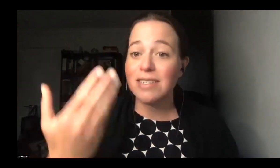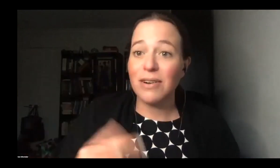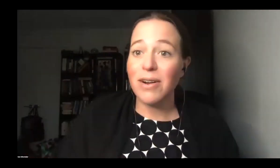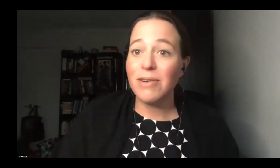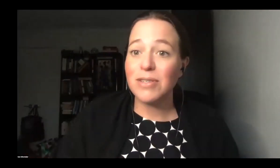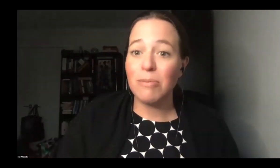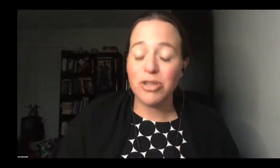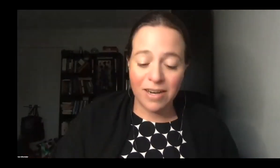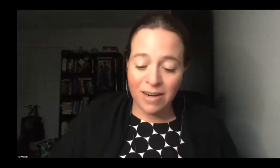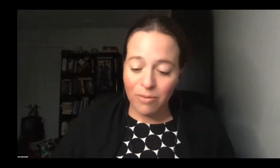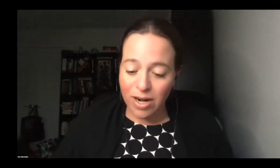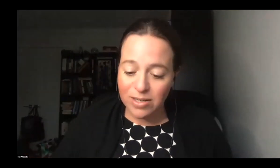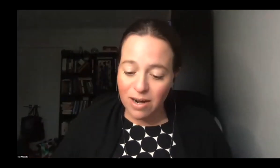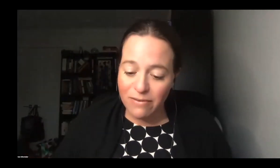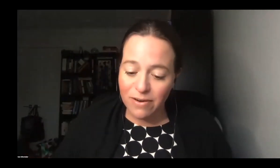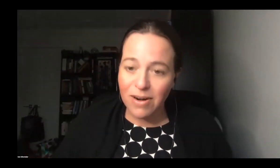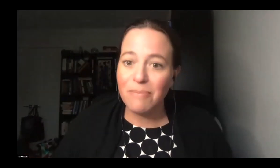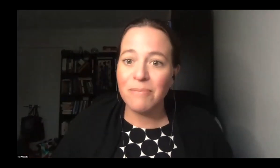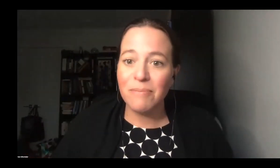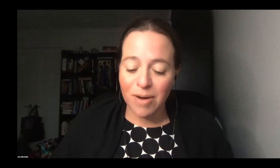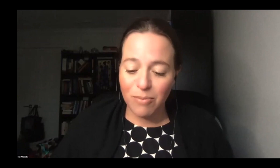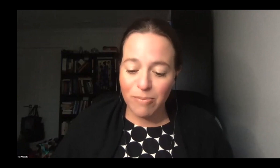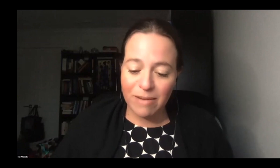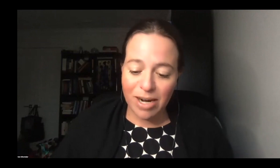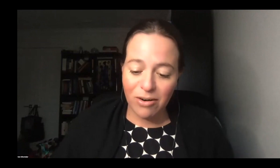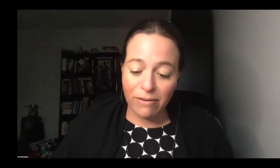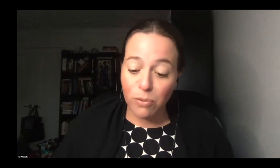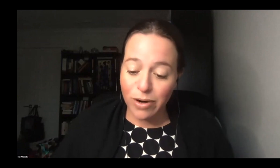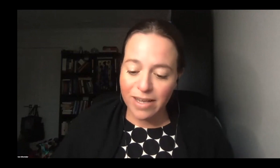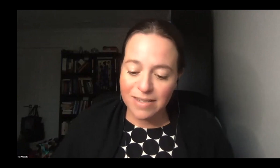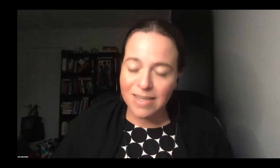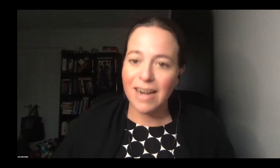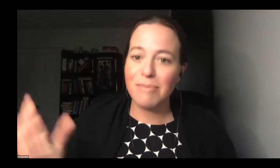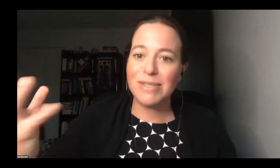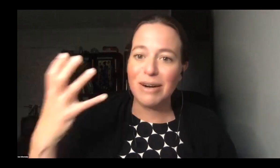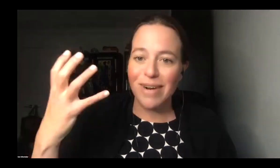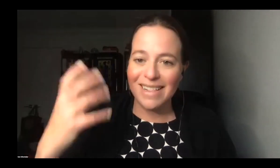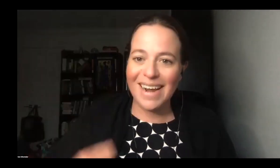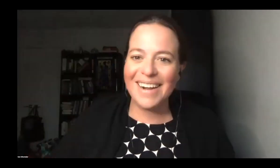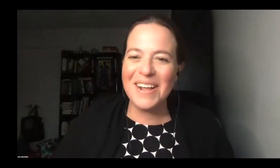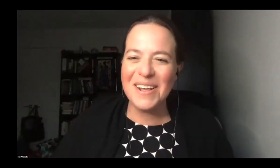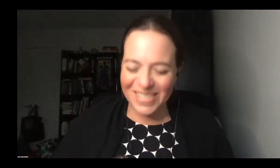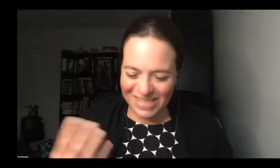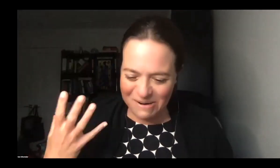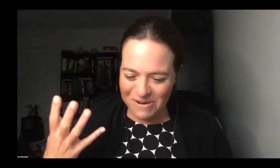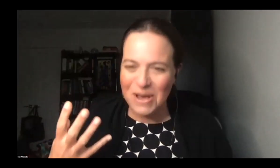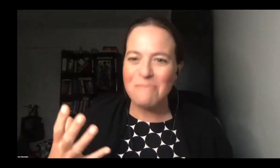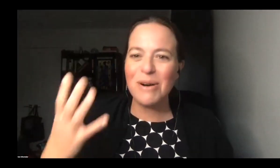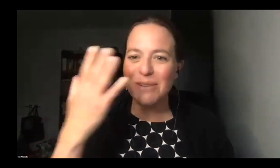Also, just as an audio description, I wanted to offer, I'm a woman in my early 40s and I'm using a ring light.